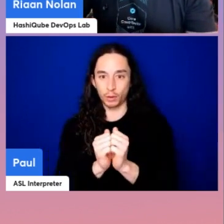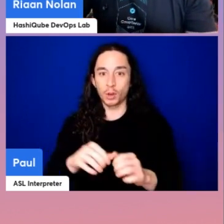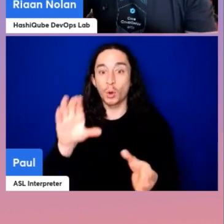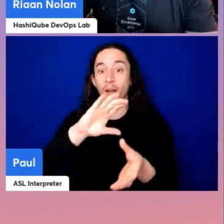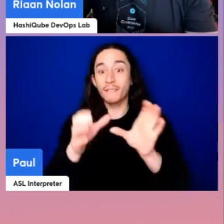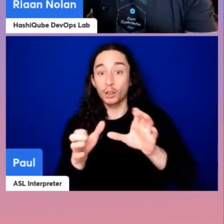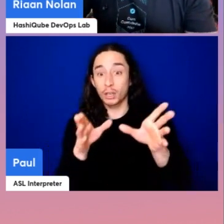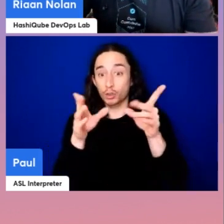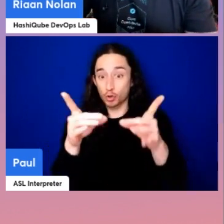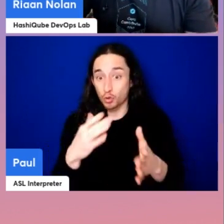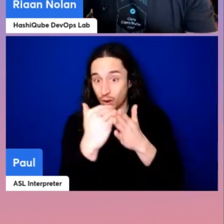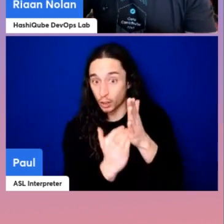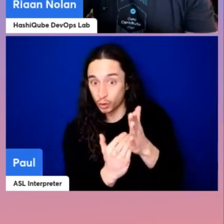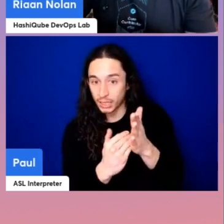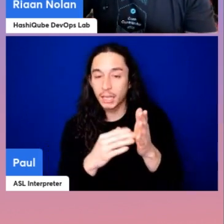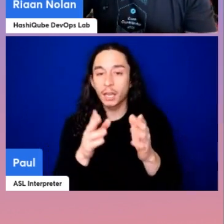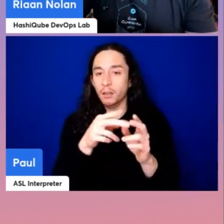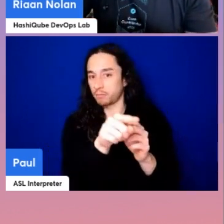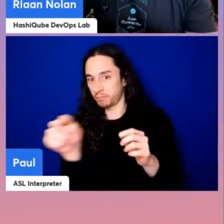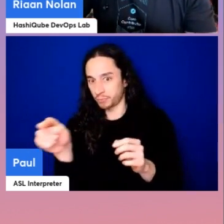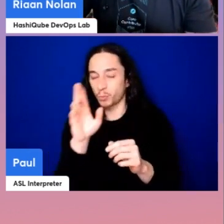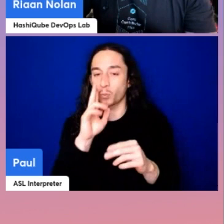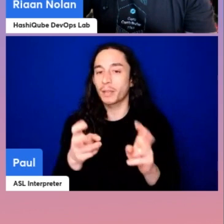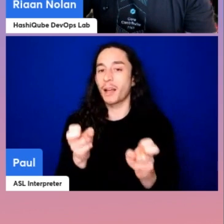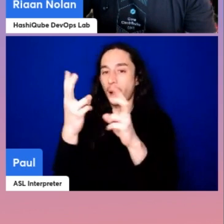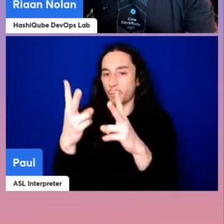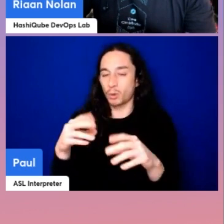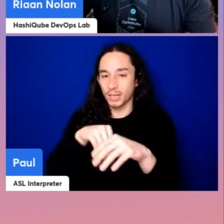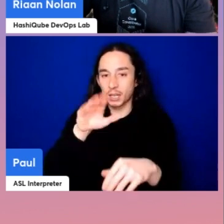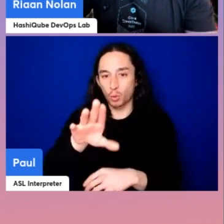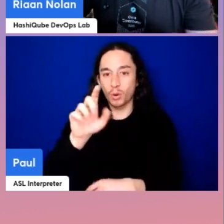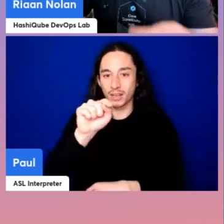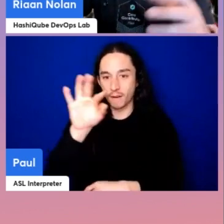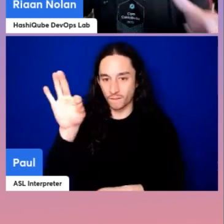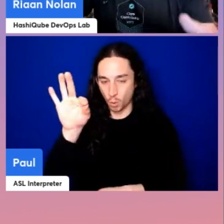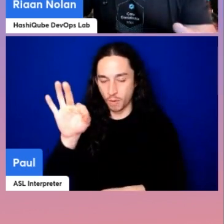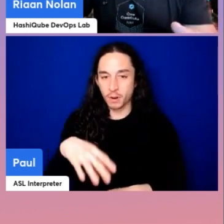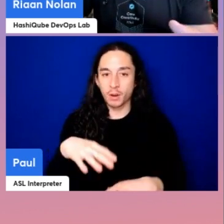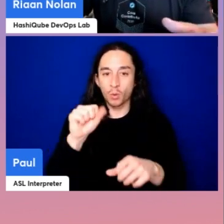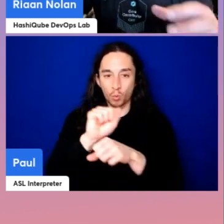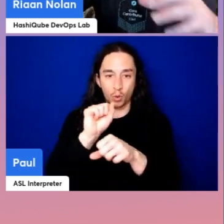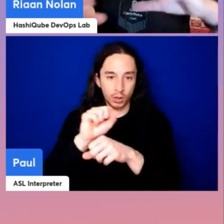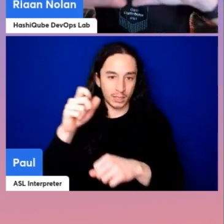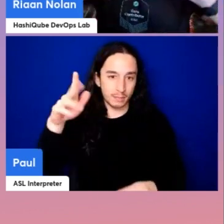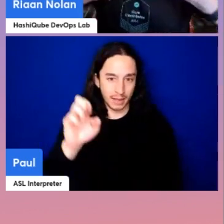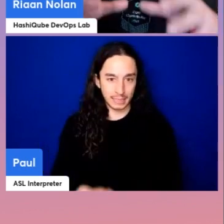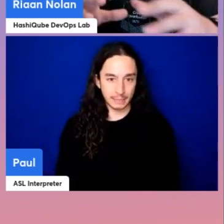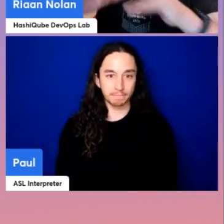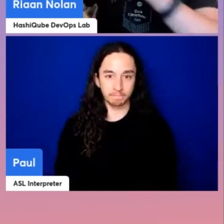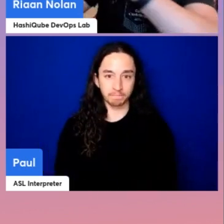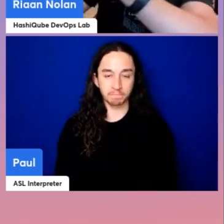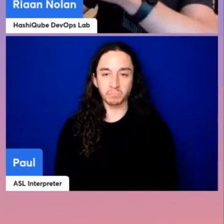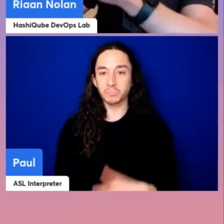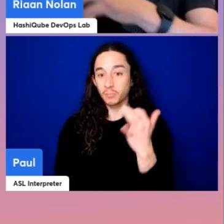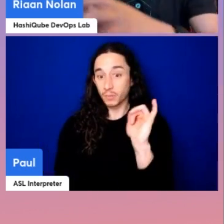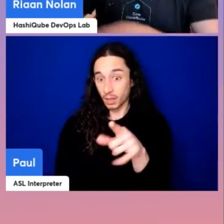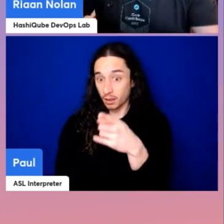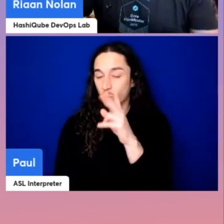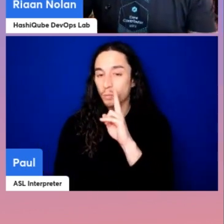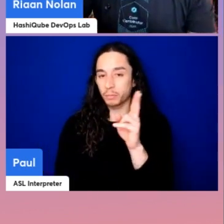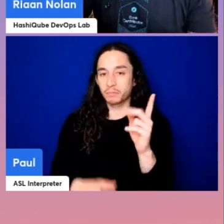directory is what is going to be uploaded in your Terraform workspace, and that will be applied with your